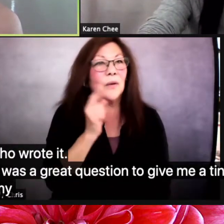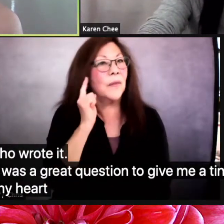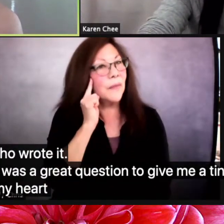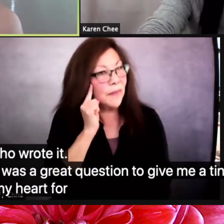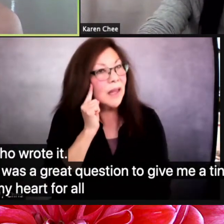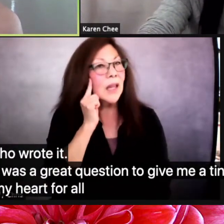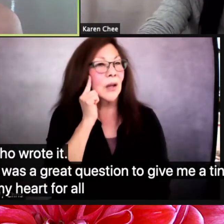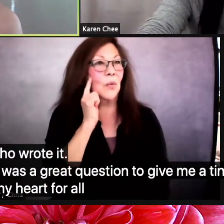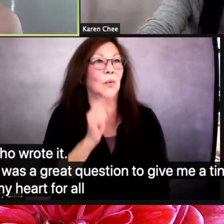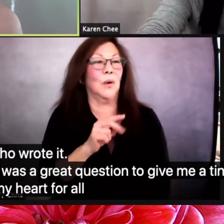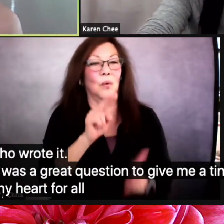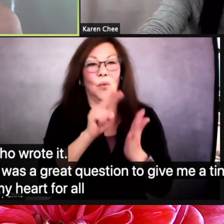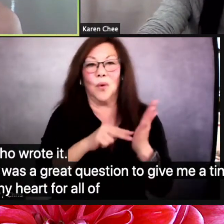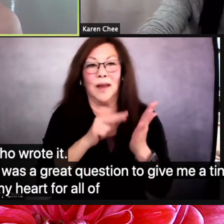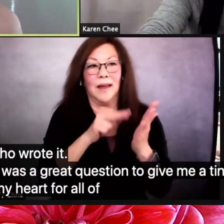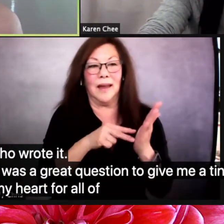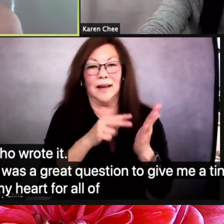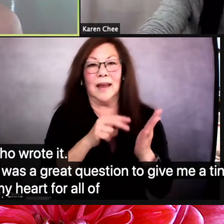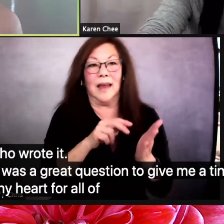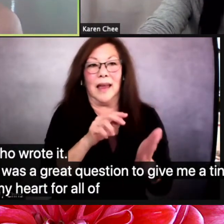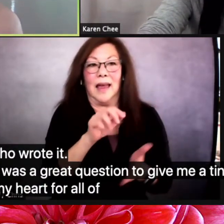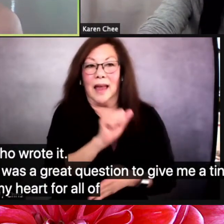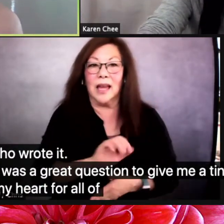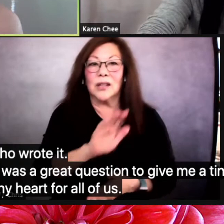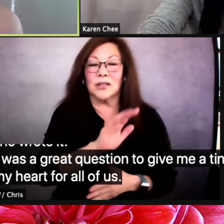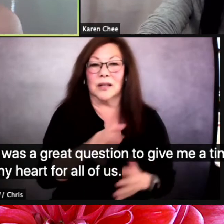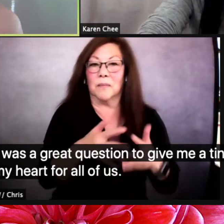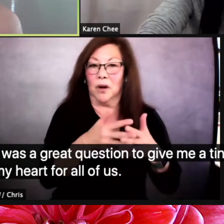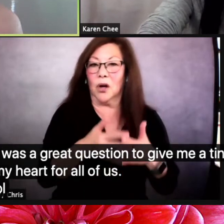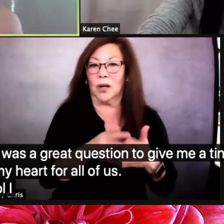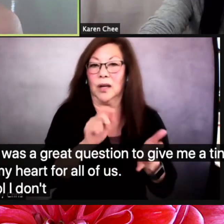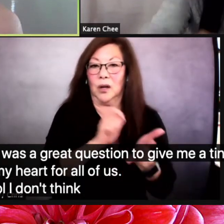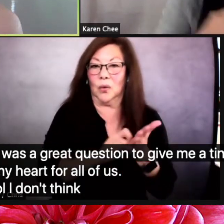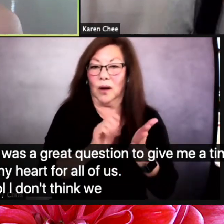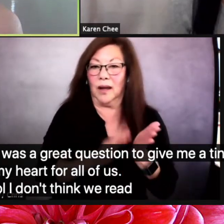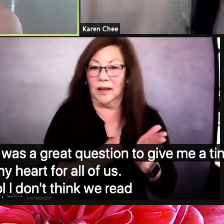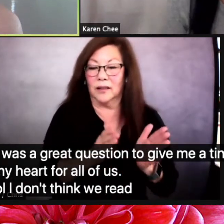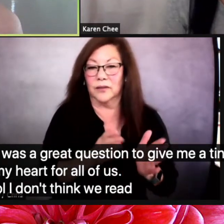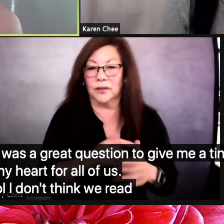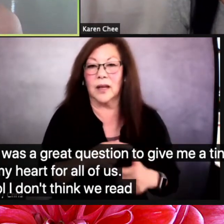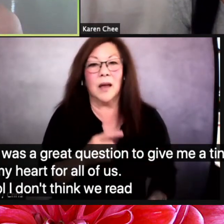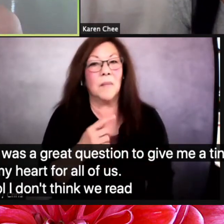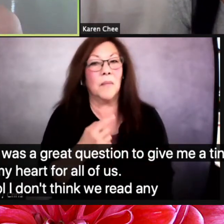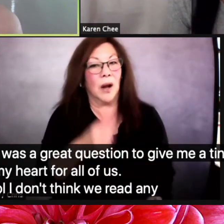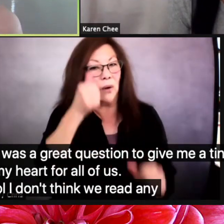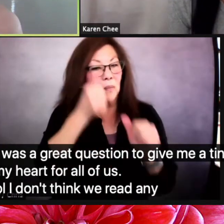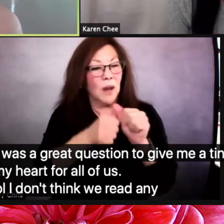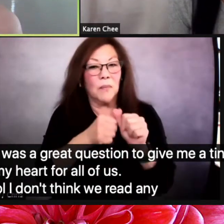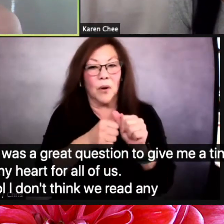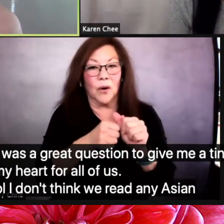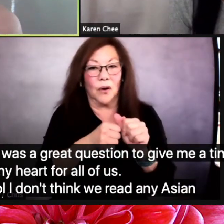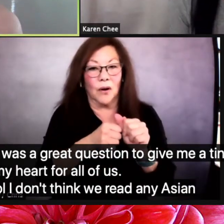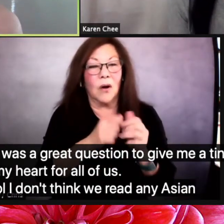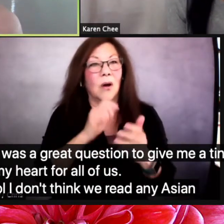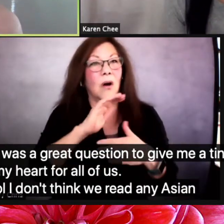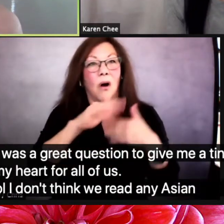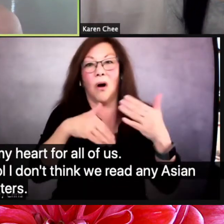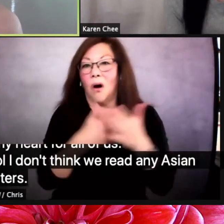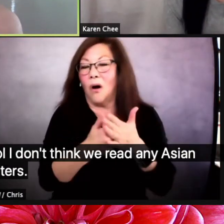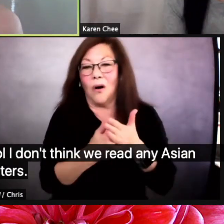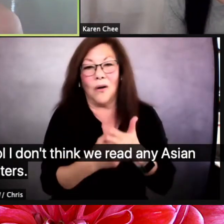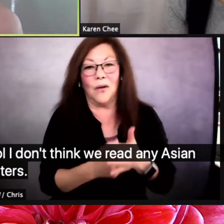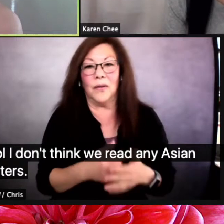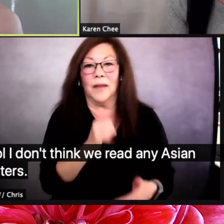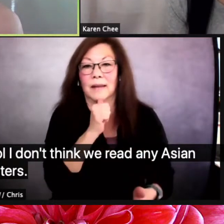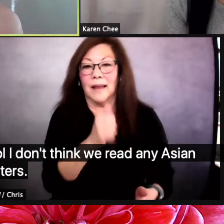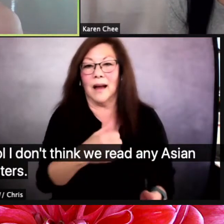American writers in my high school canon, but I distinctly remember every single non-white writer we read. And